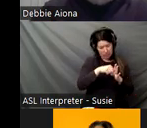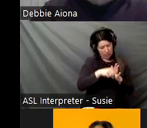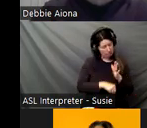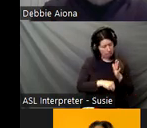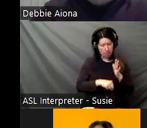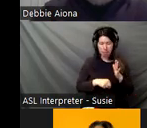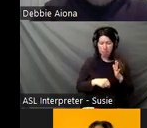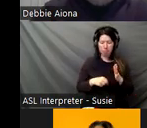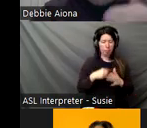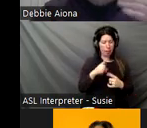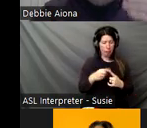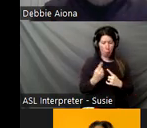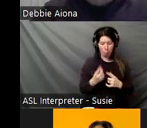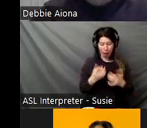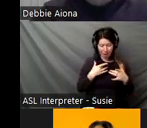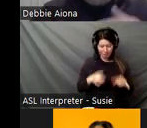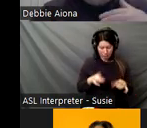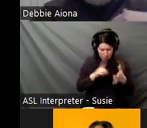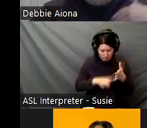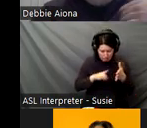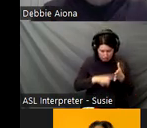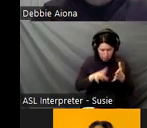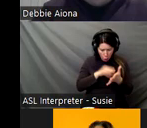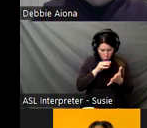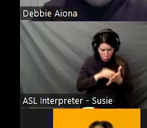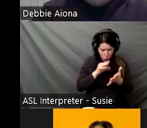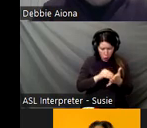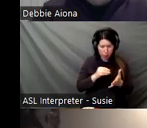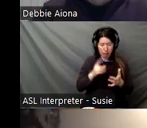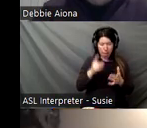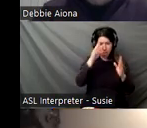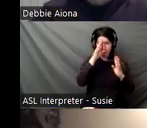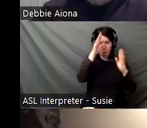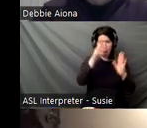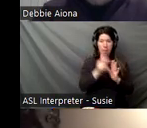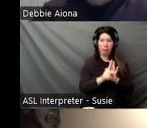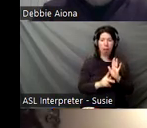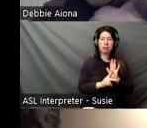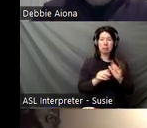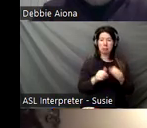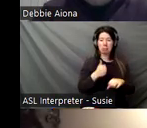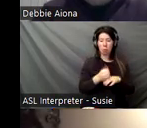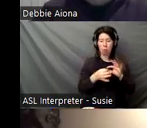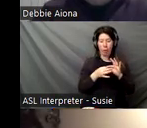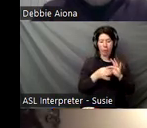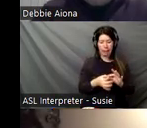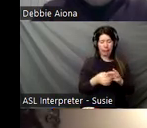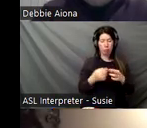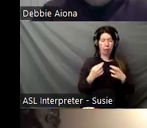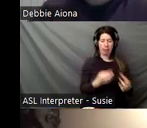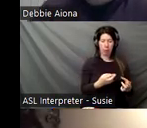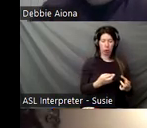an event that happens so that they can learn from it and come up with policy related recommendations.